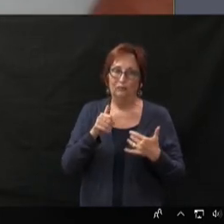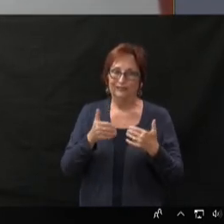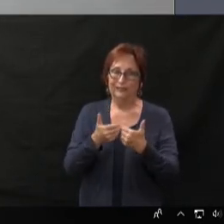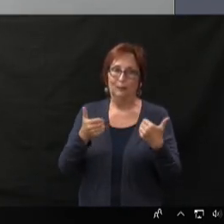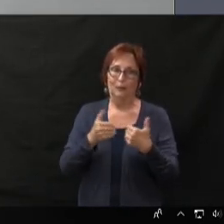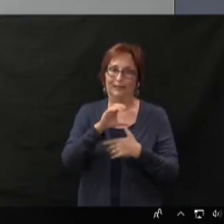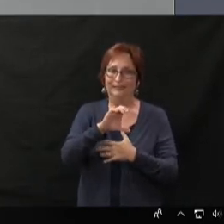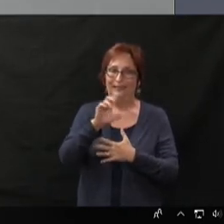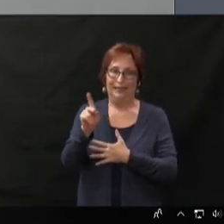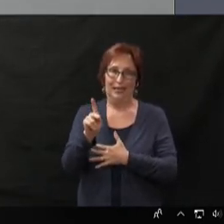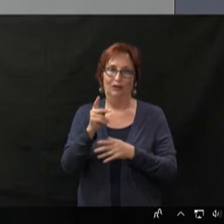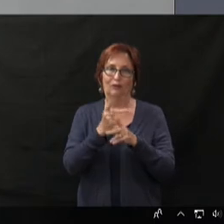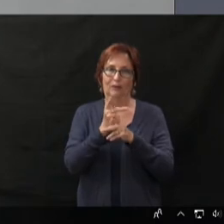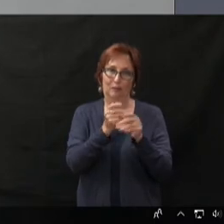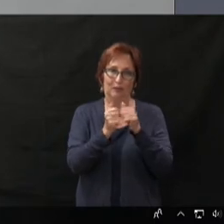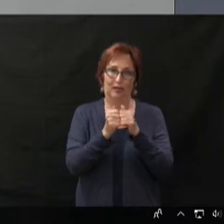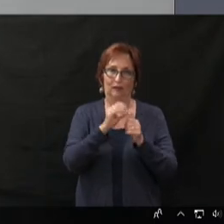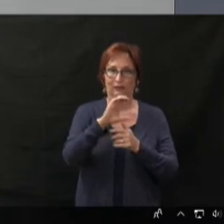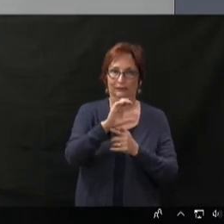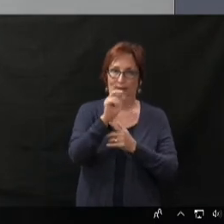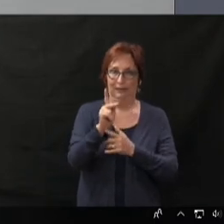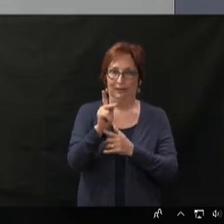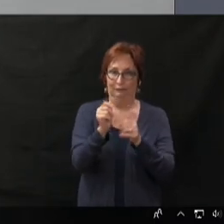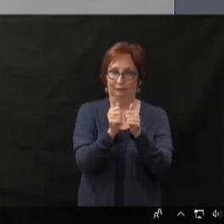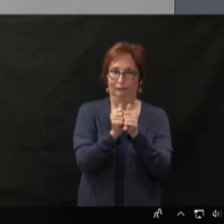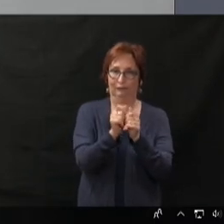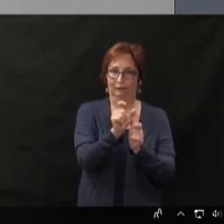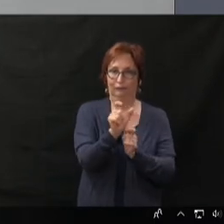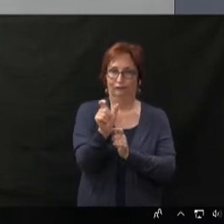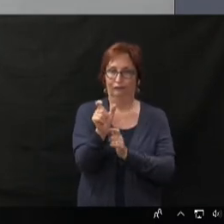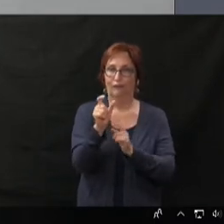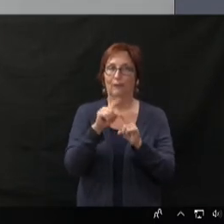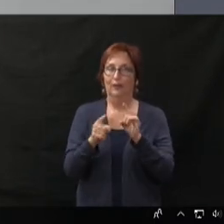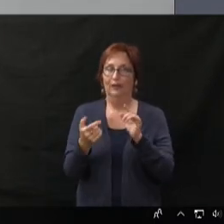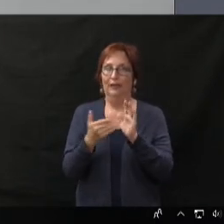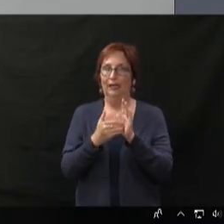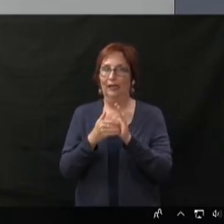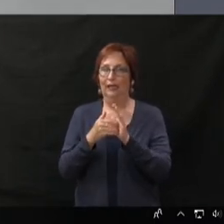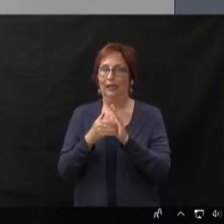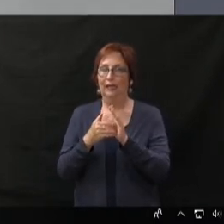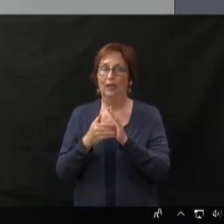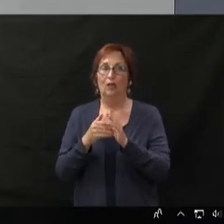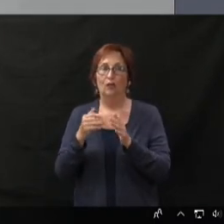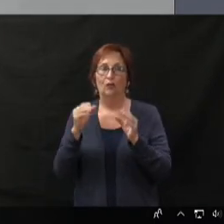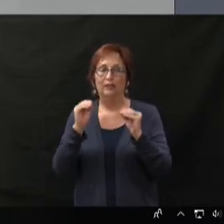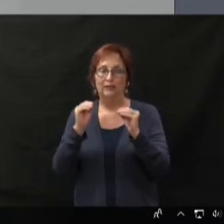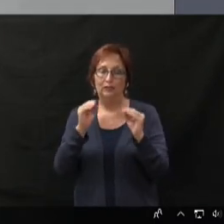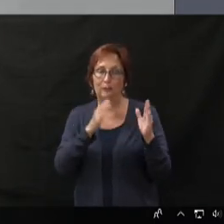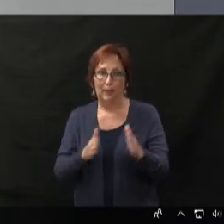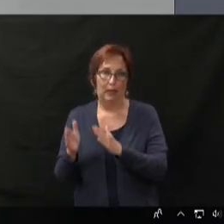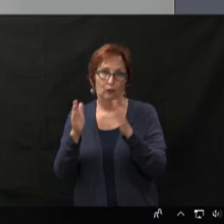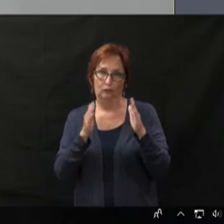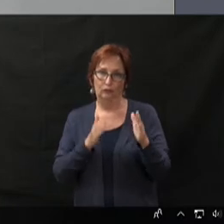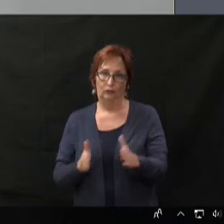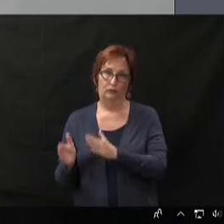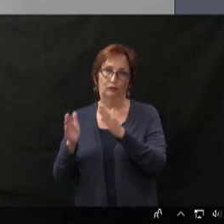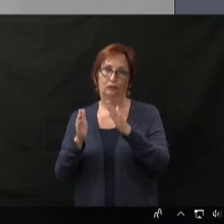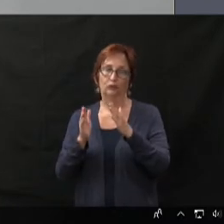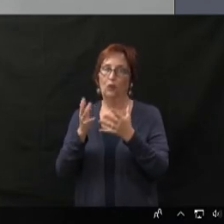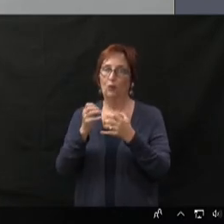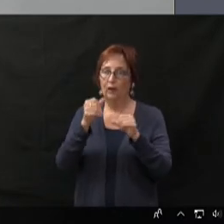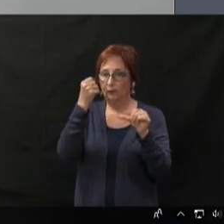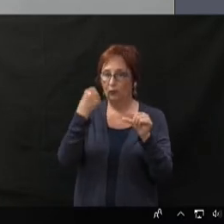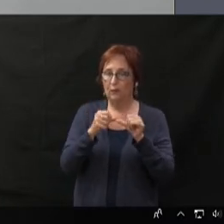together. But again, as I said, in OG, we teach patterns. And so we want them to remember that it's a